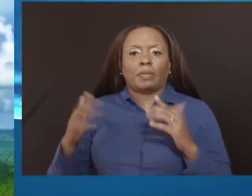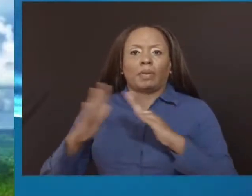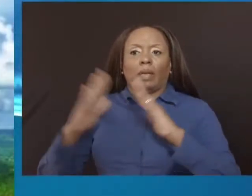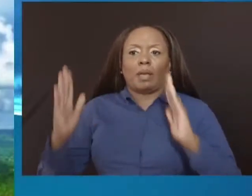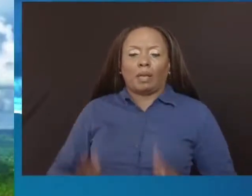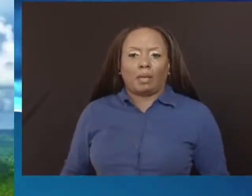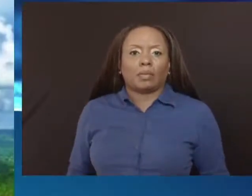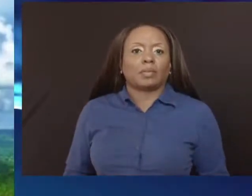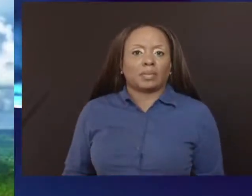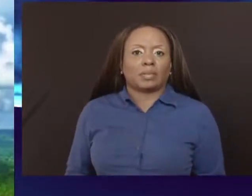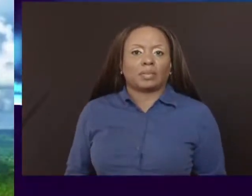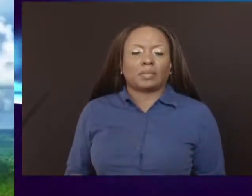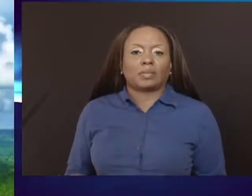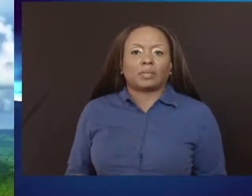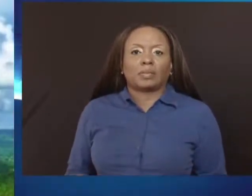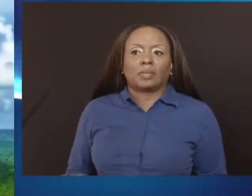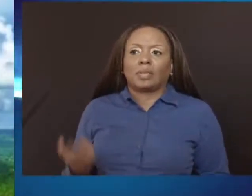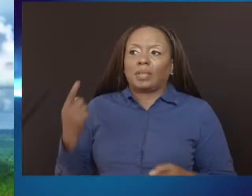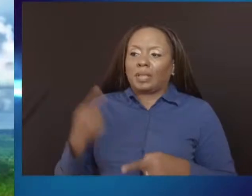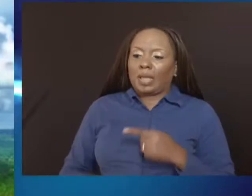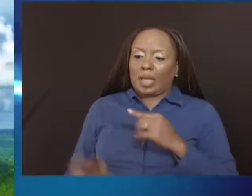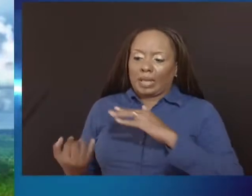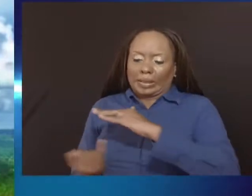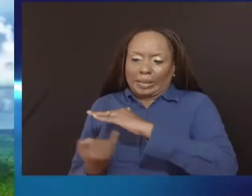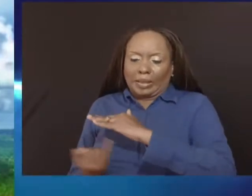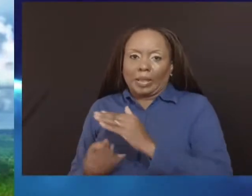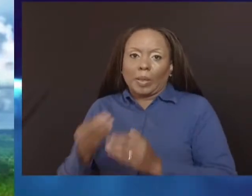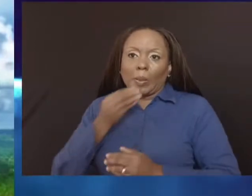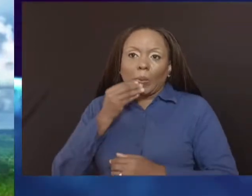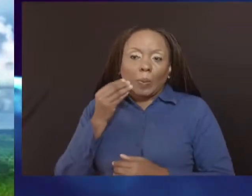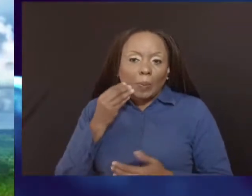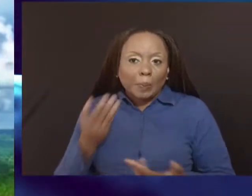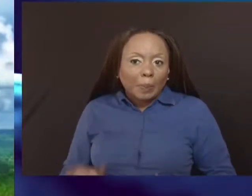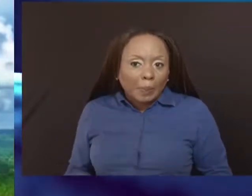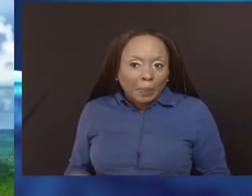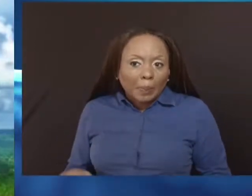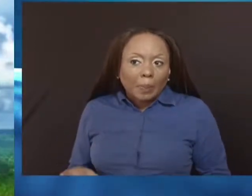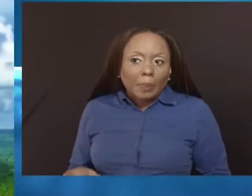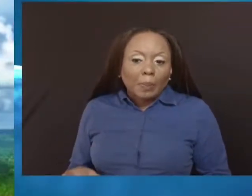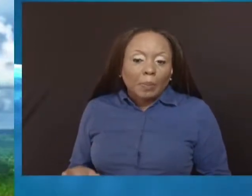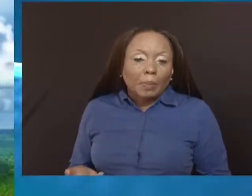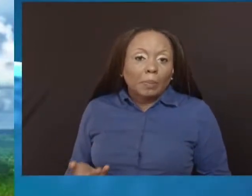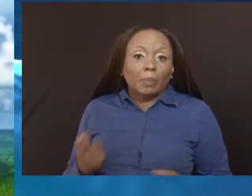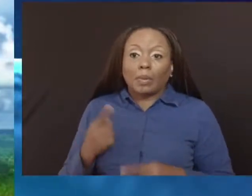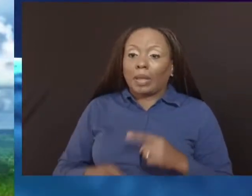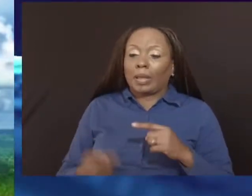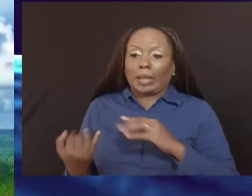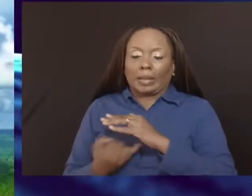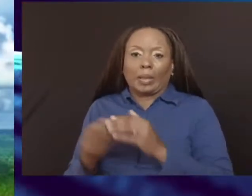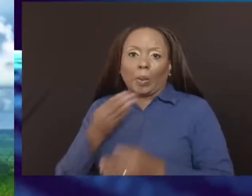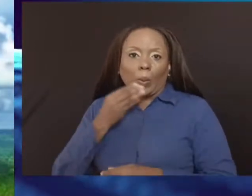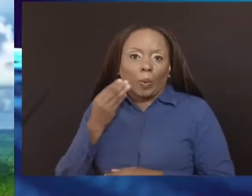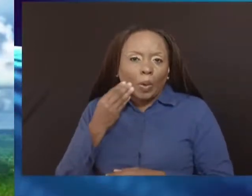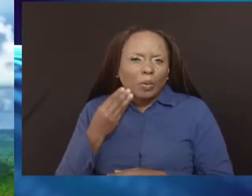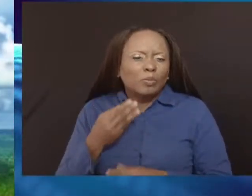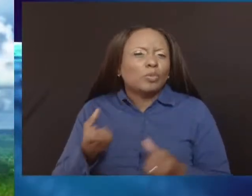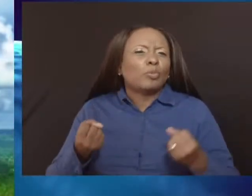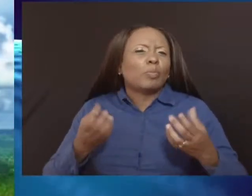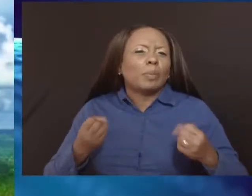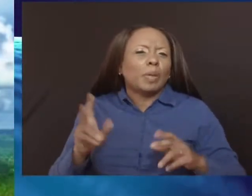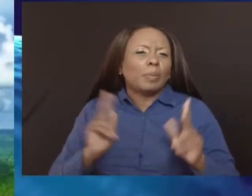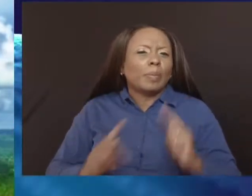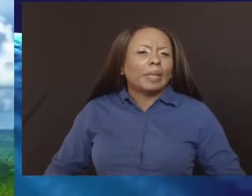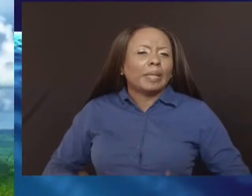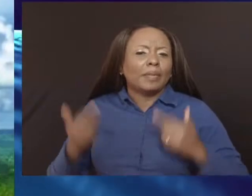and they're not able to isolate at home, even though they may have no symptoms, safely. We are also